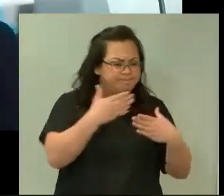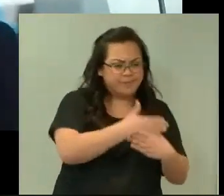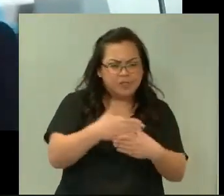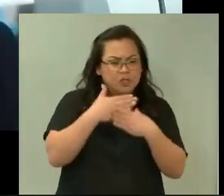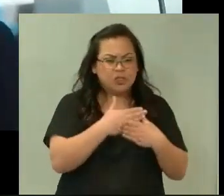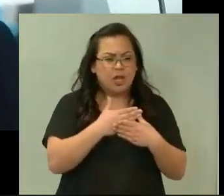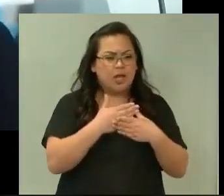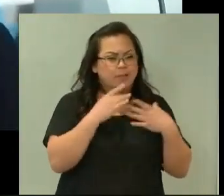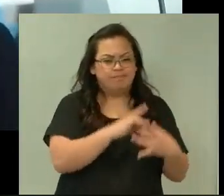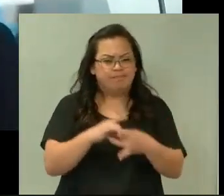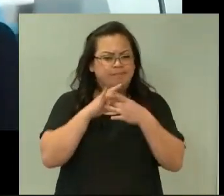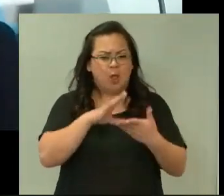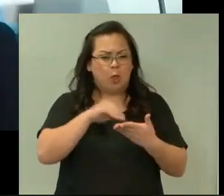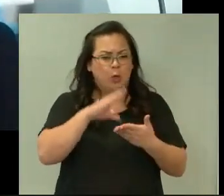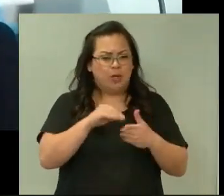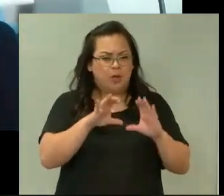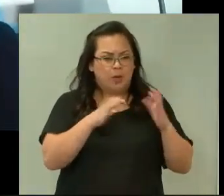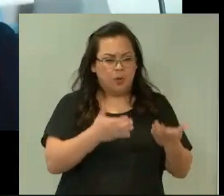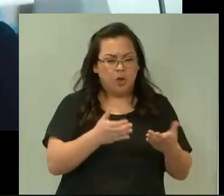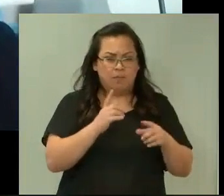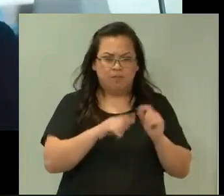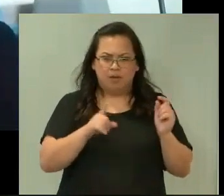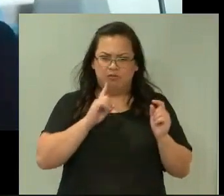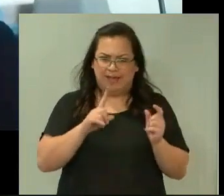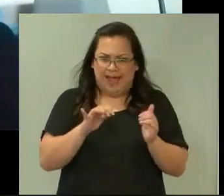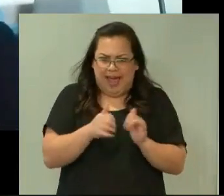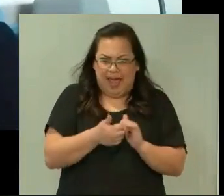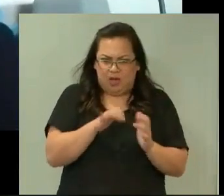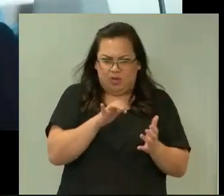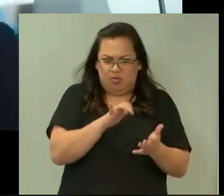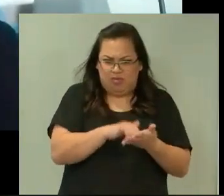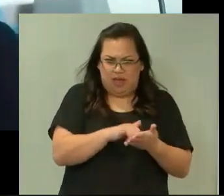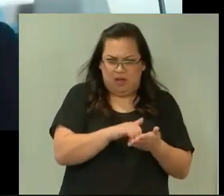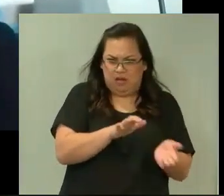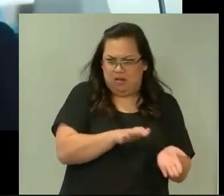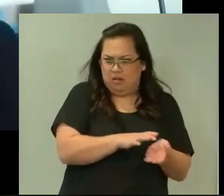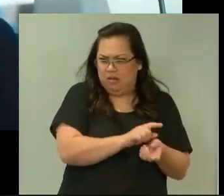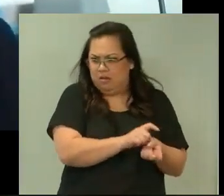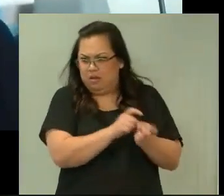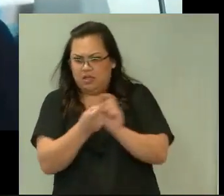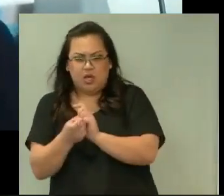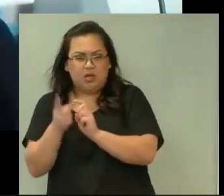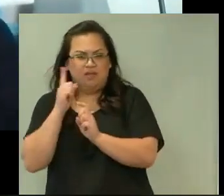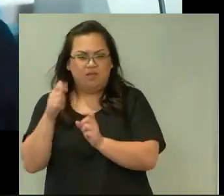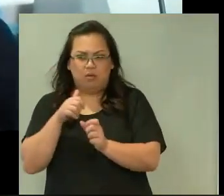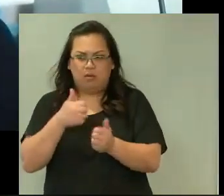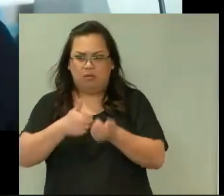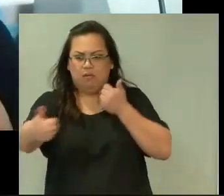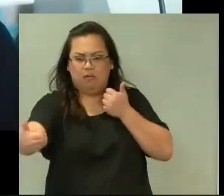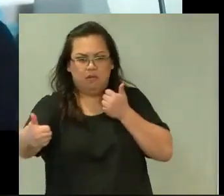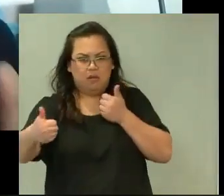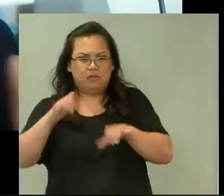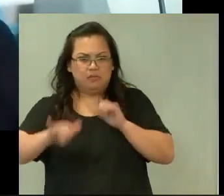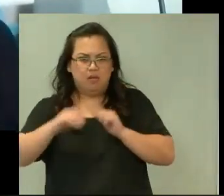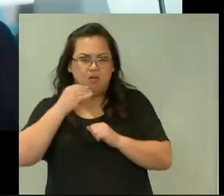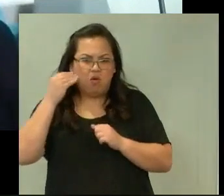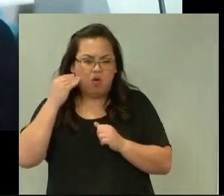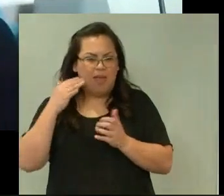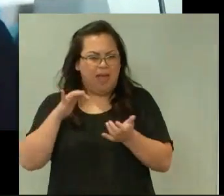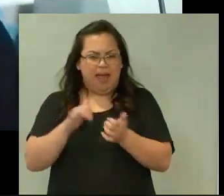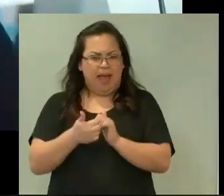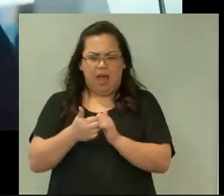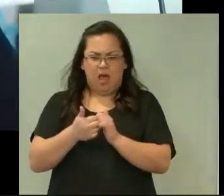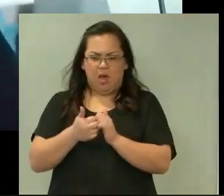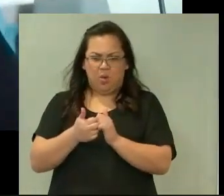cooperative learning groups. And how do you really do that in a social distance manner, right? So we're grappling with, how do you change